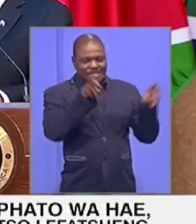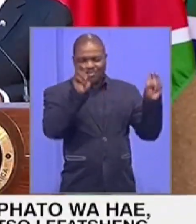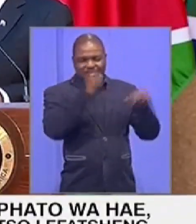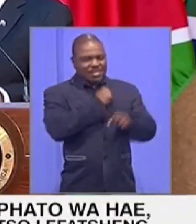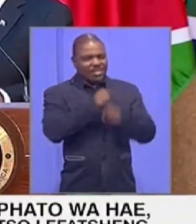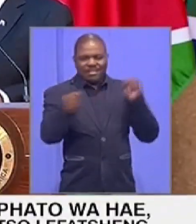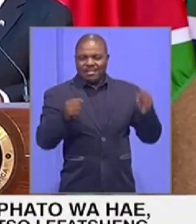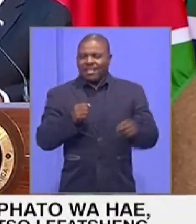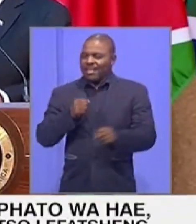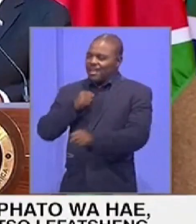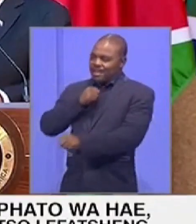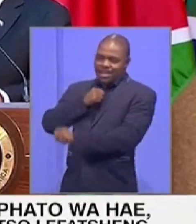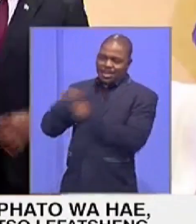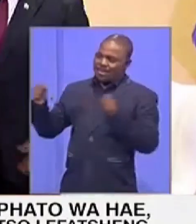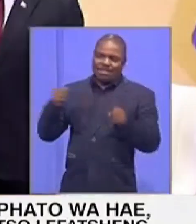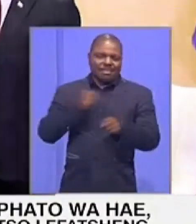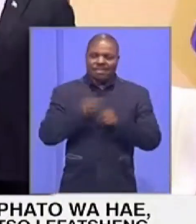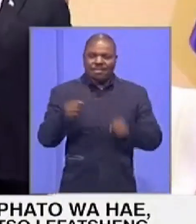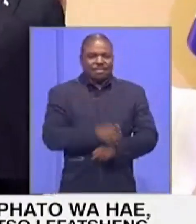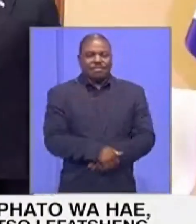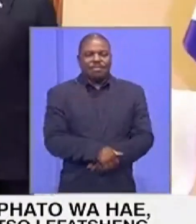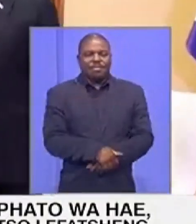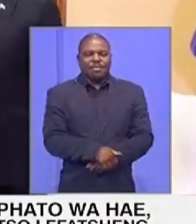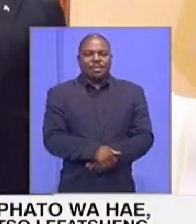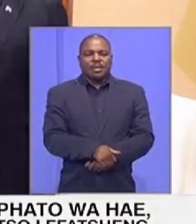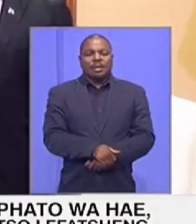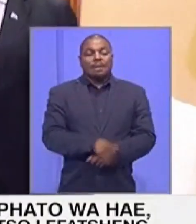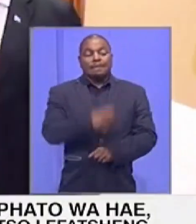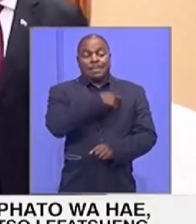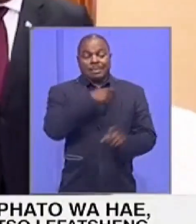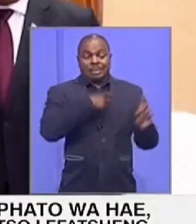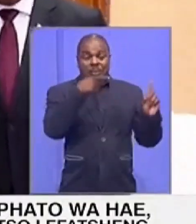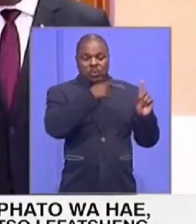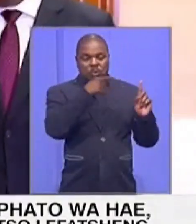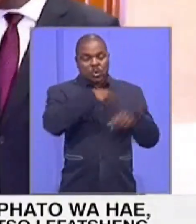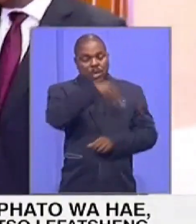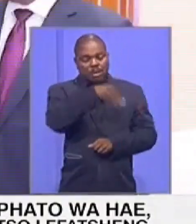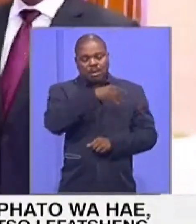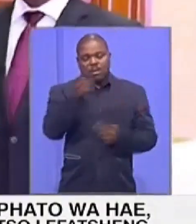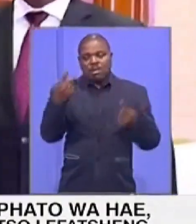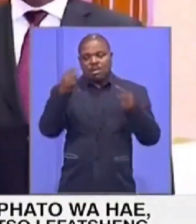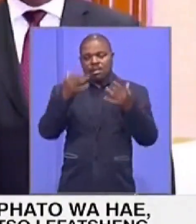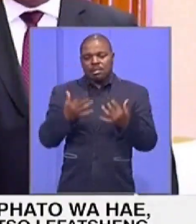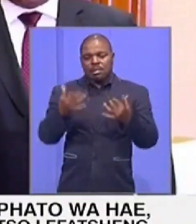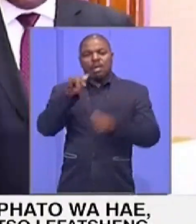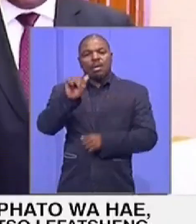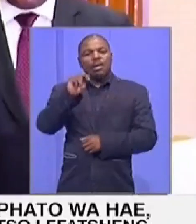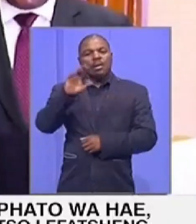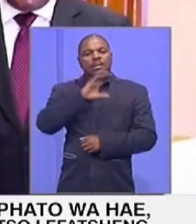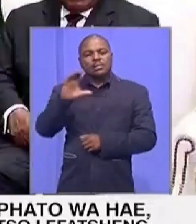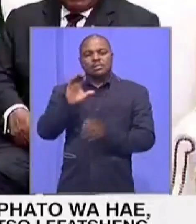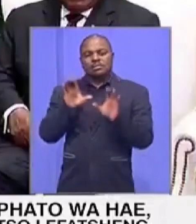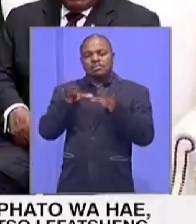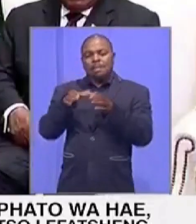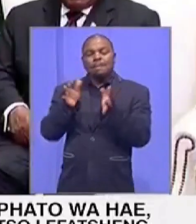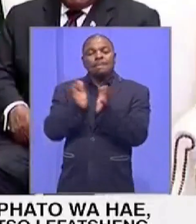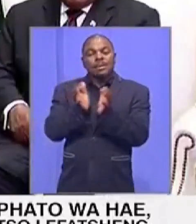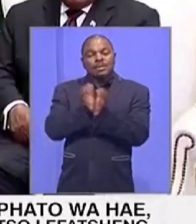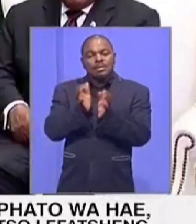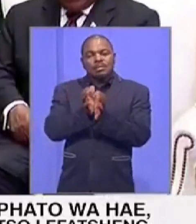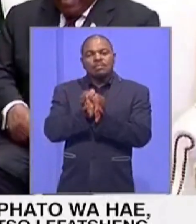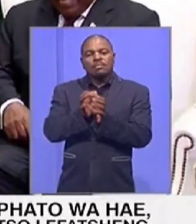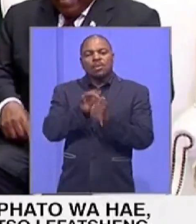all. Not at all. Mo presidente Gingwapo o tla tsetla puo kopanong ya komiti ya phethahatso ya ANC e tla ba osane